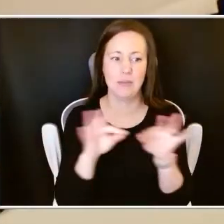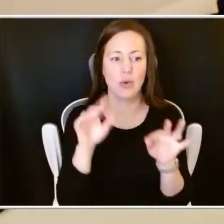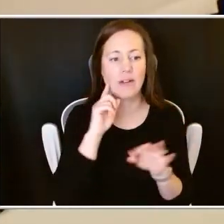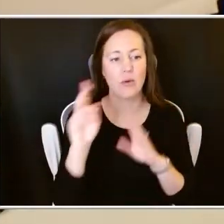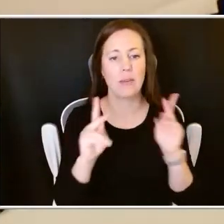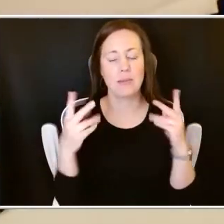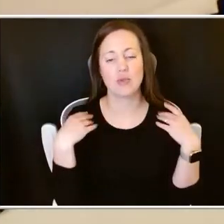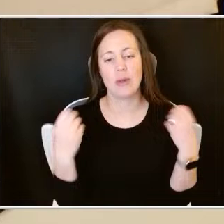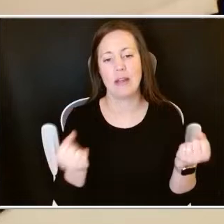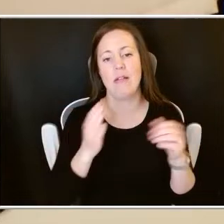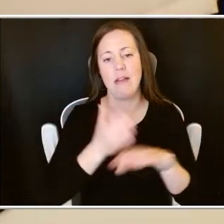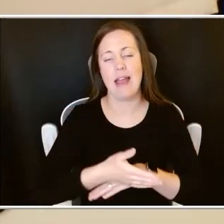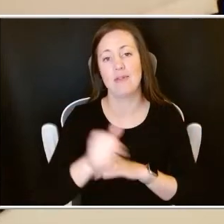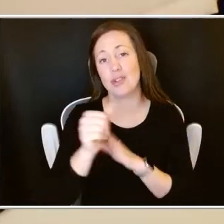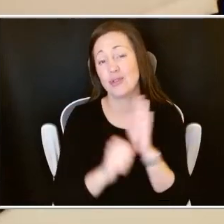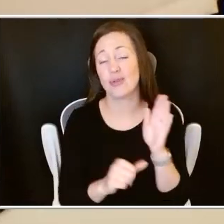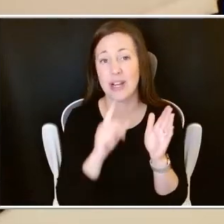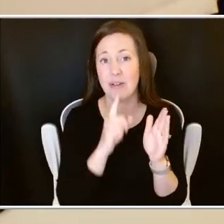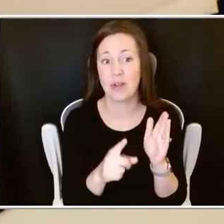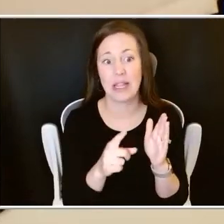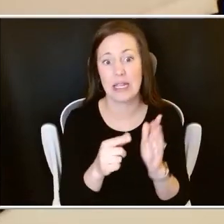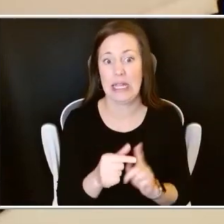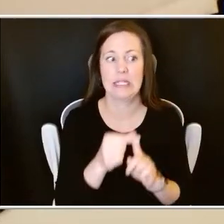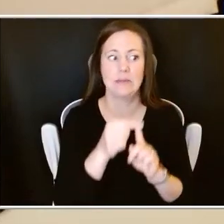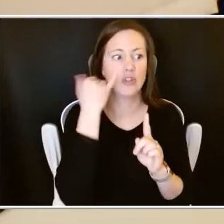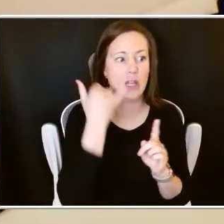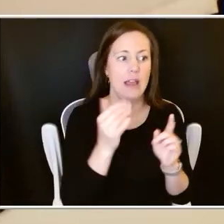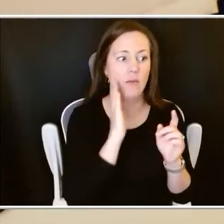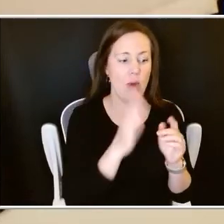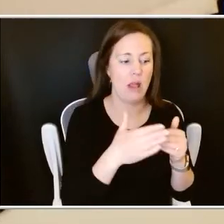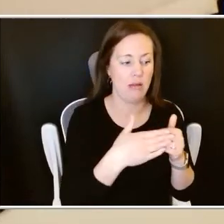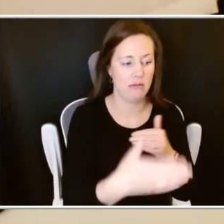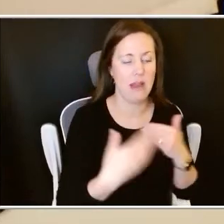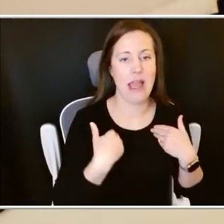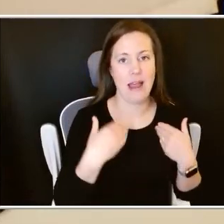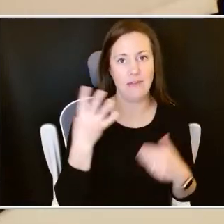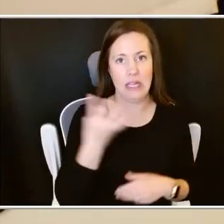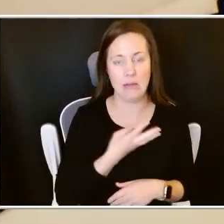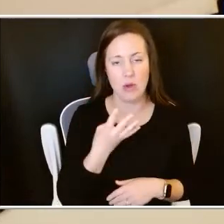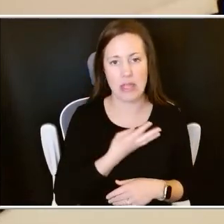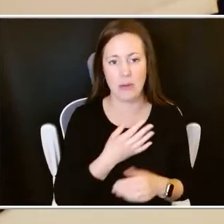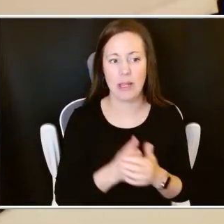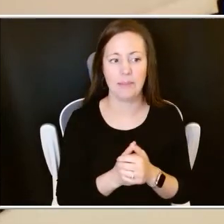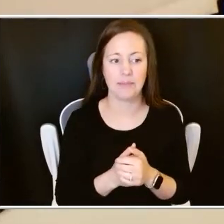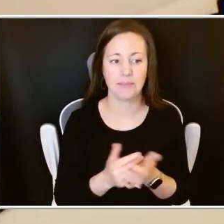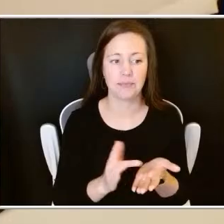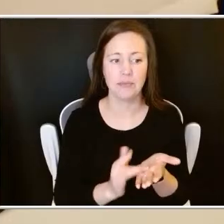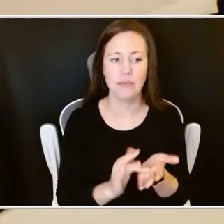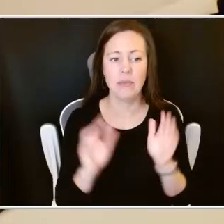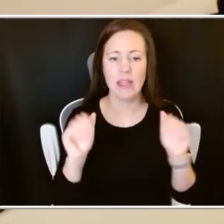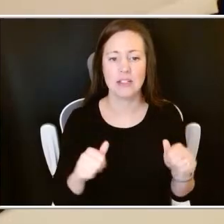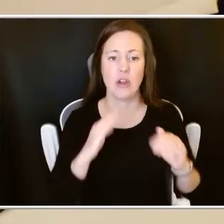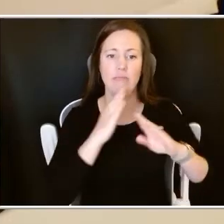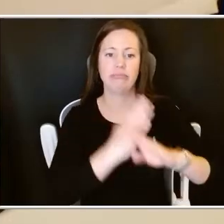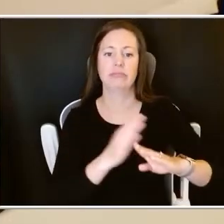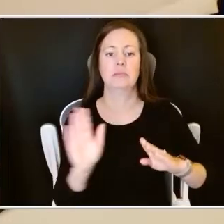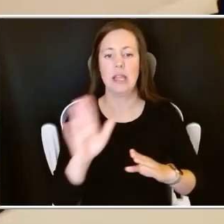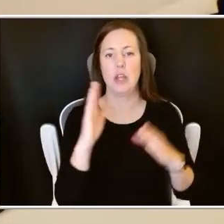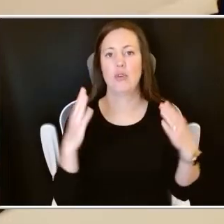surgery, because especially we're going forward with chemotherapy and drugs that could also hinder their